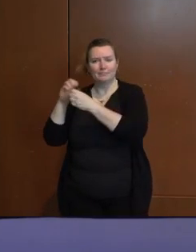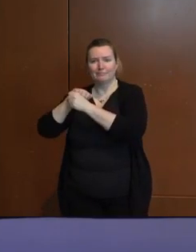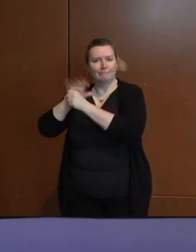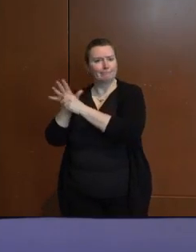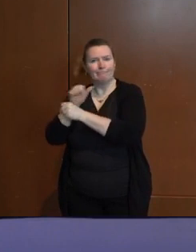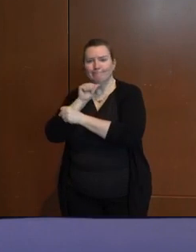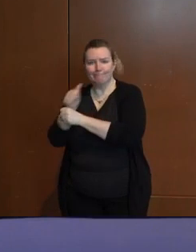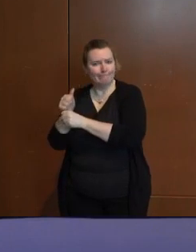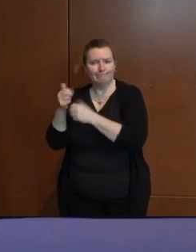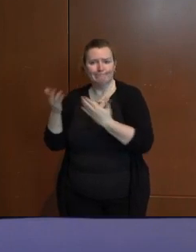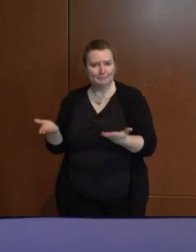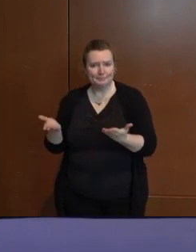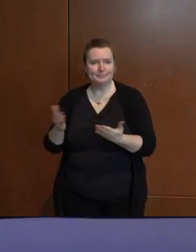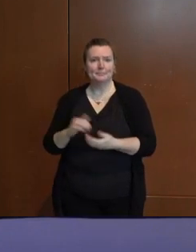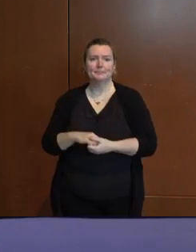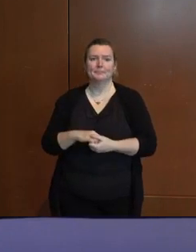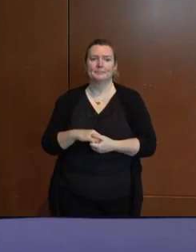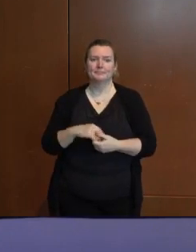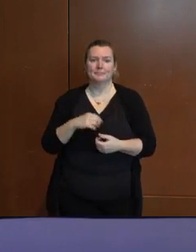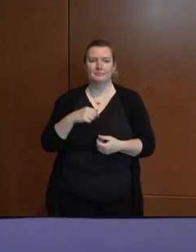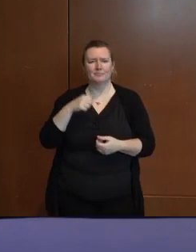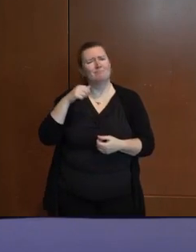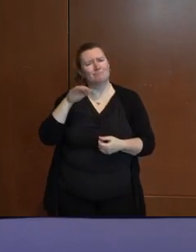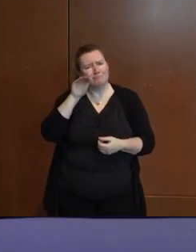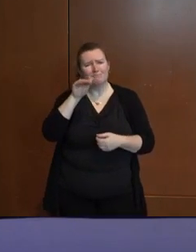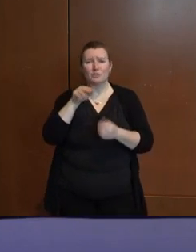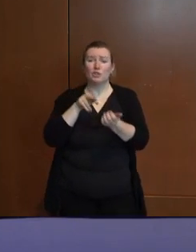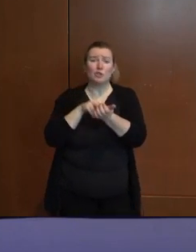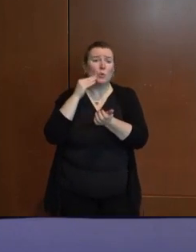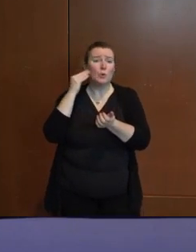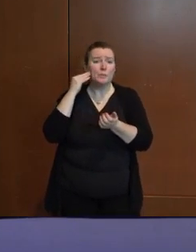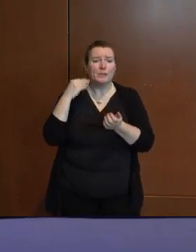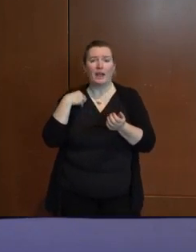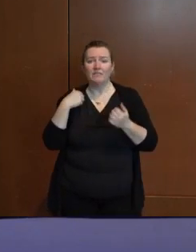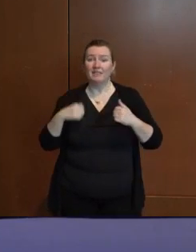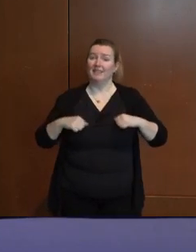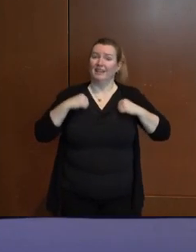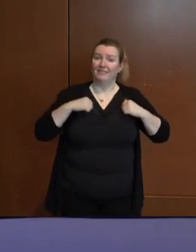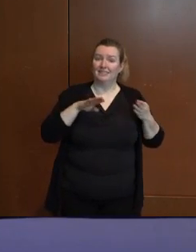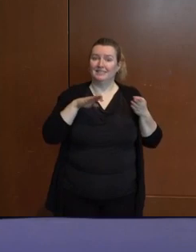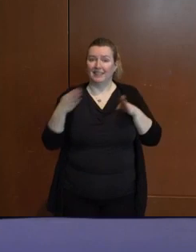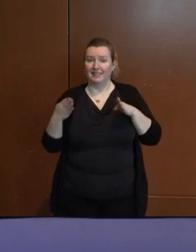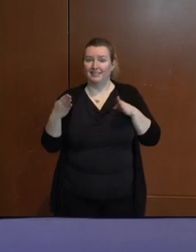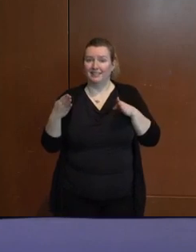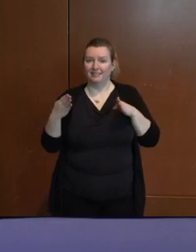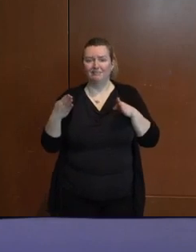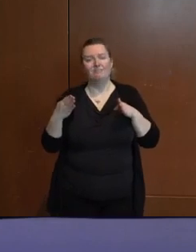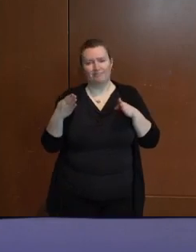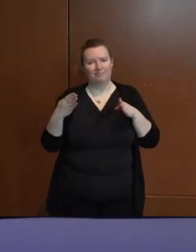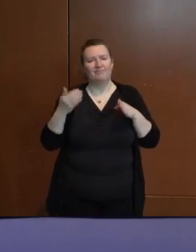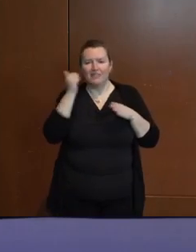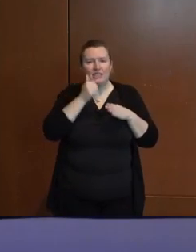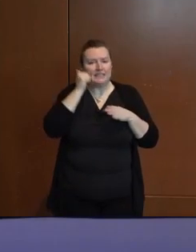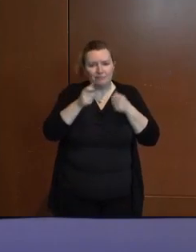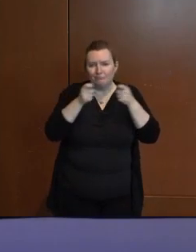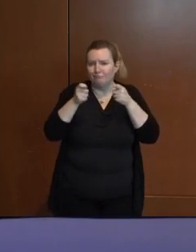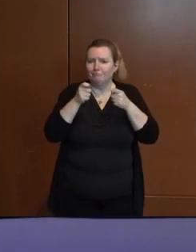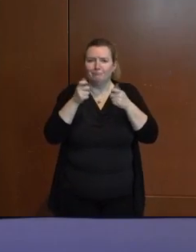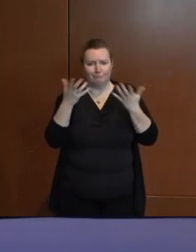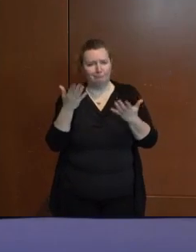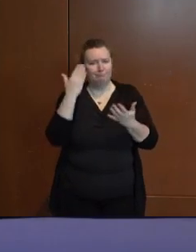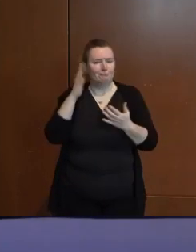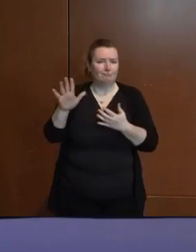you're dealing with life and death issues on a much more regular basis than we are in general society. So it makes it even, I don't want to get out